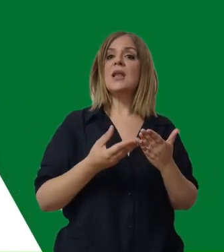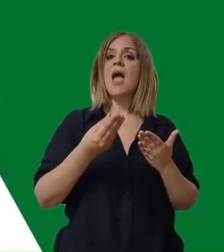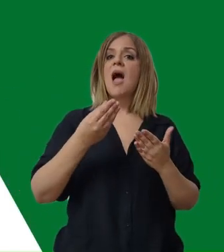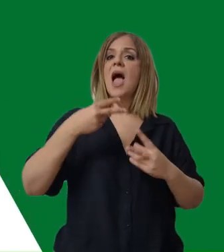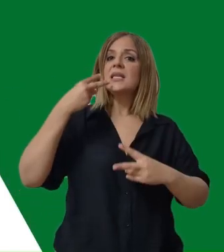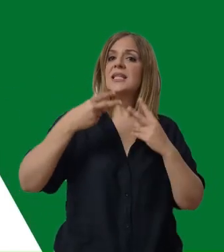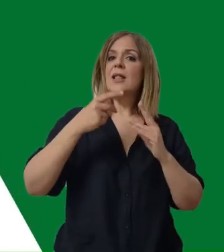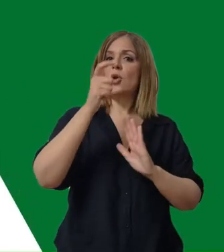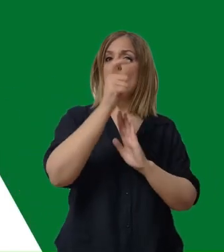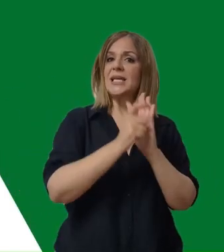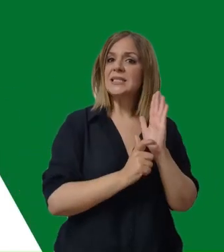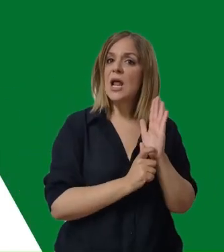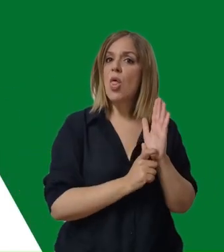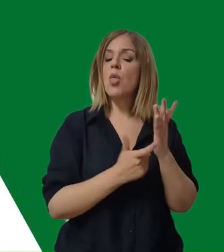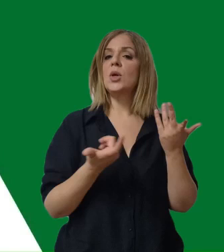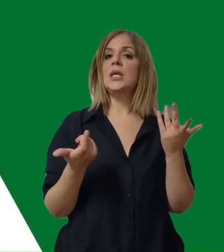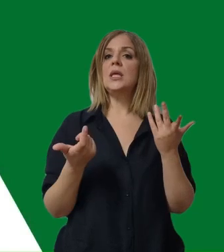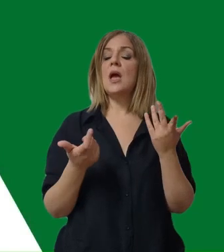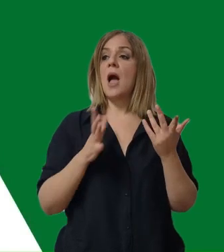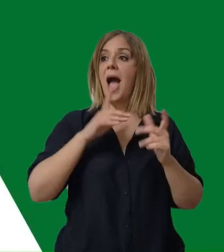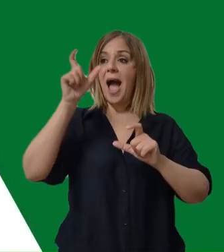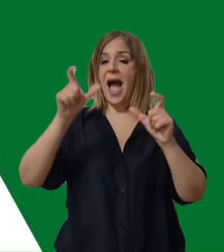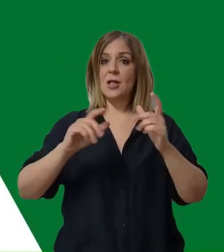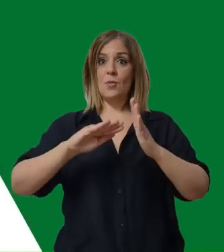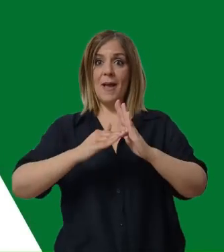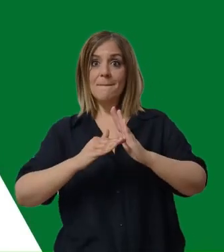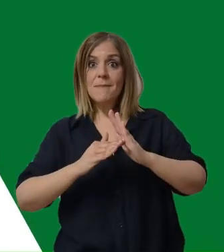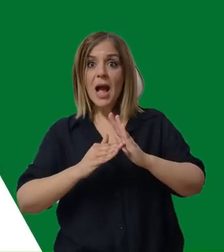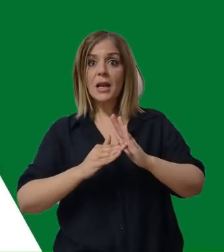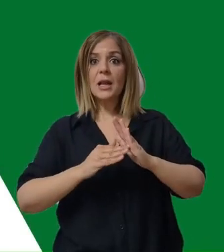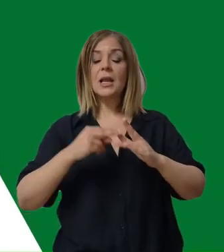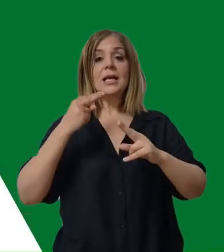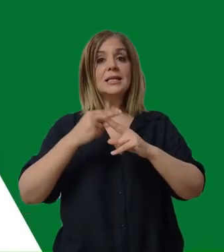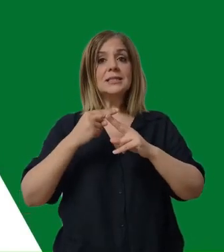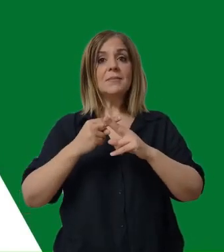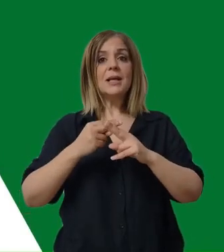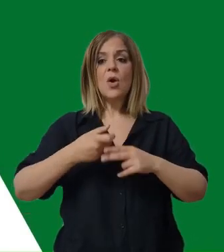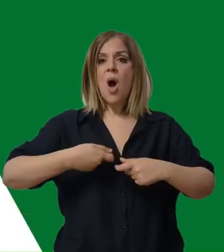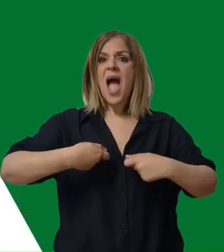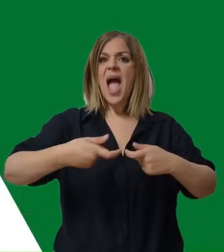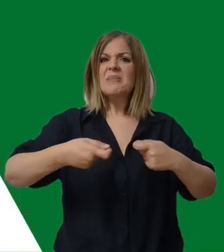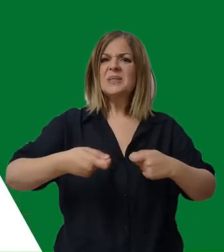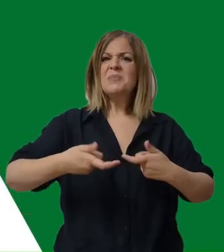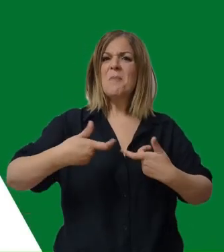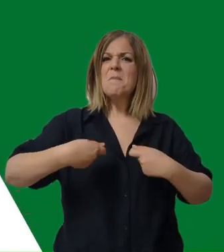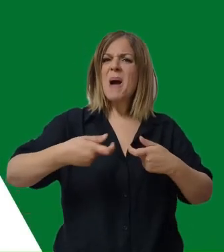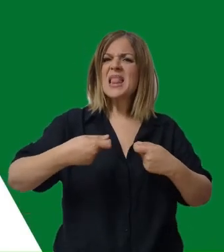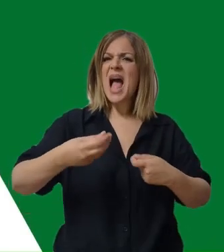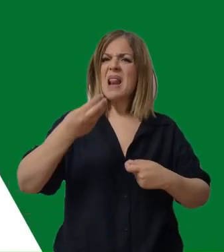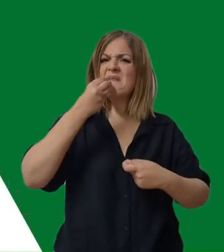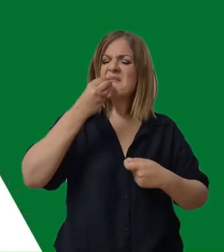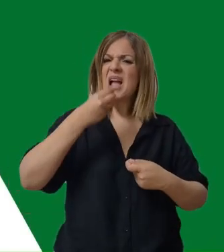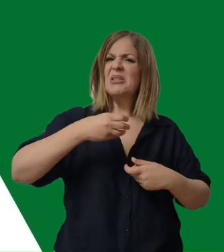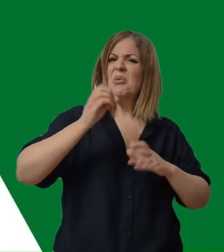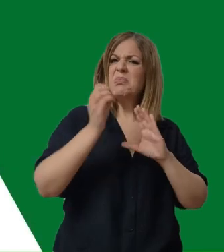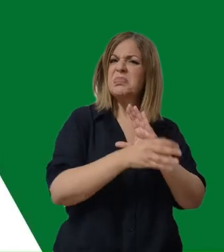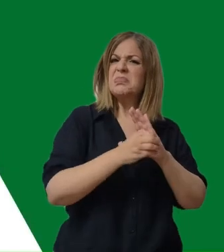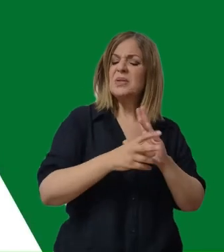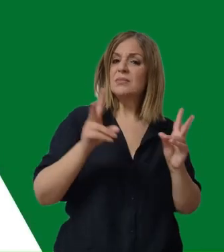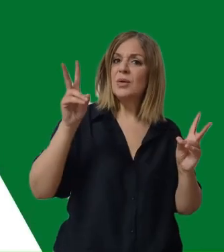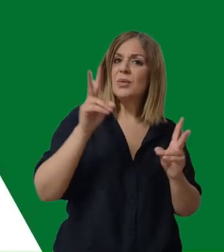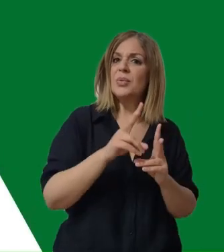services, the people working on these sectors, they can reduce food waste, recycle, they use